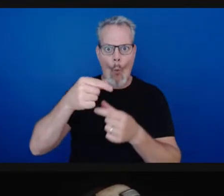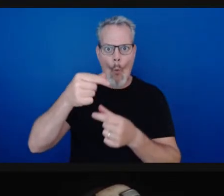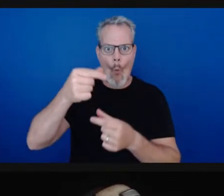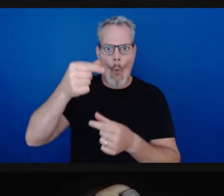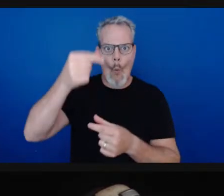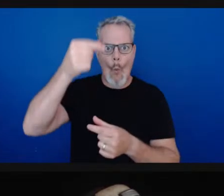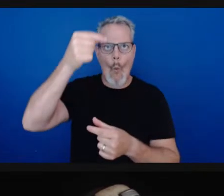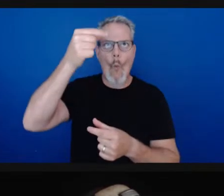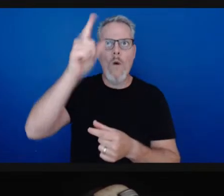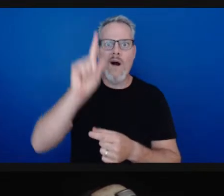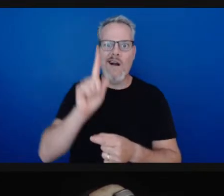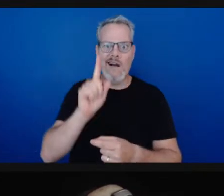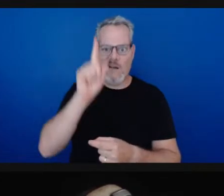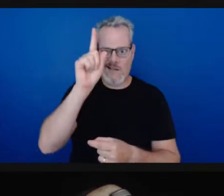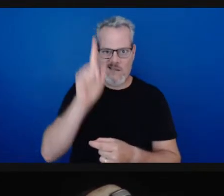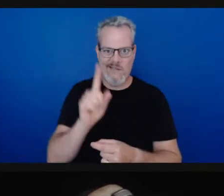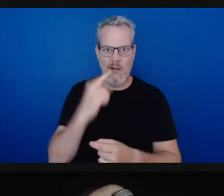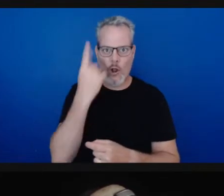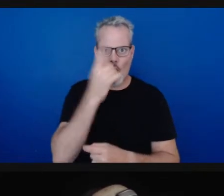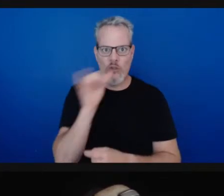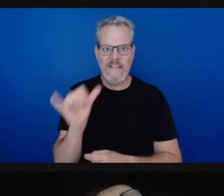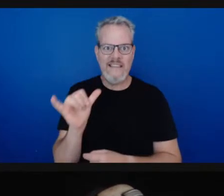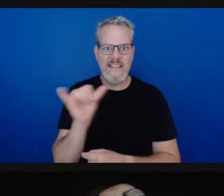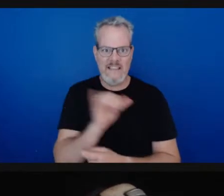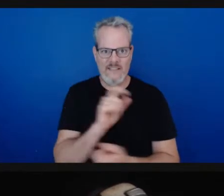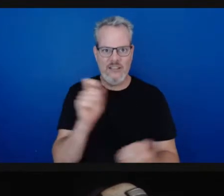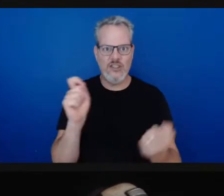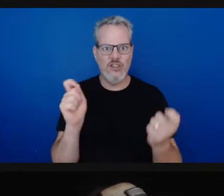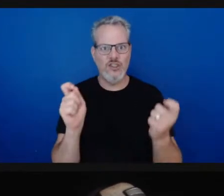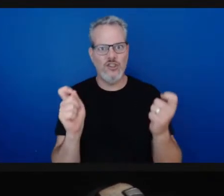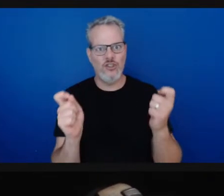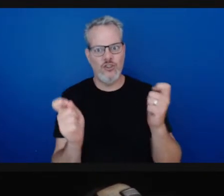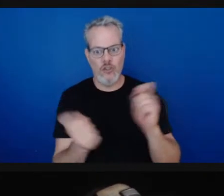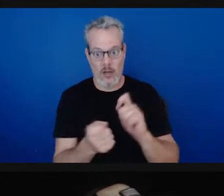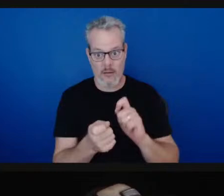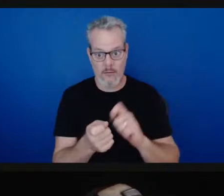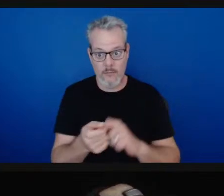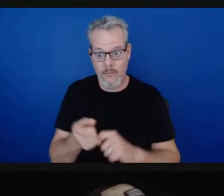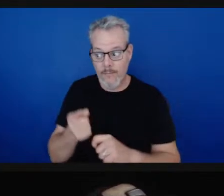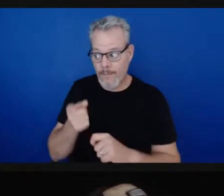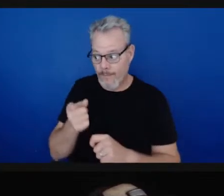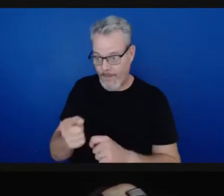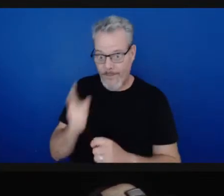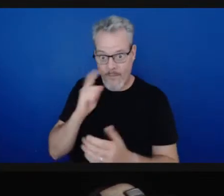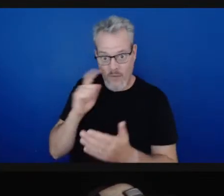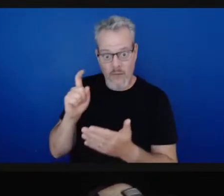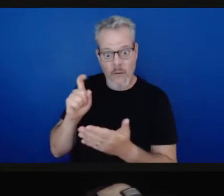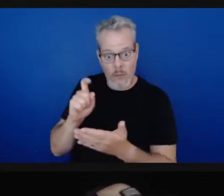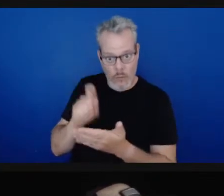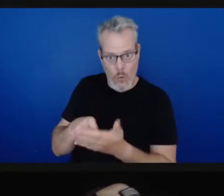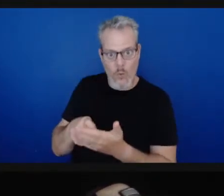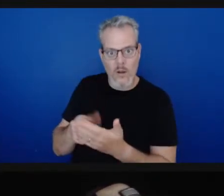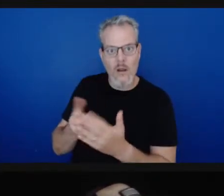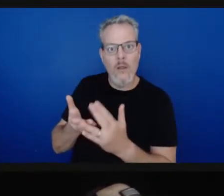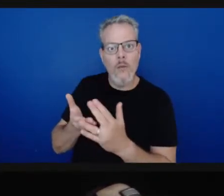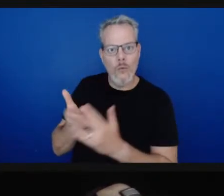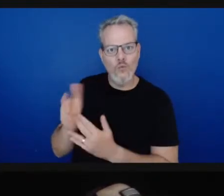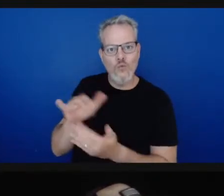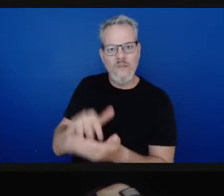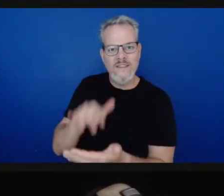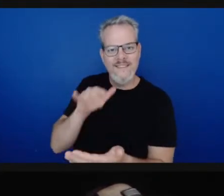and down fashion like this. So this is something else that they noted through this study of lava tubes as well.